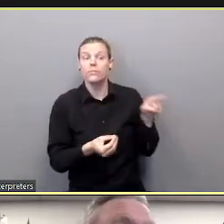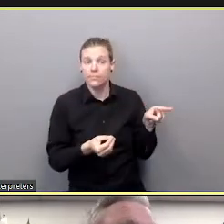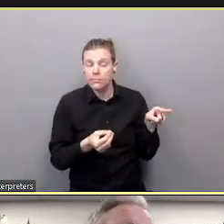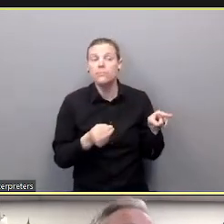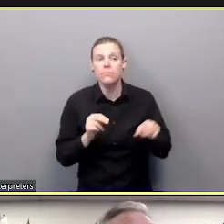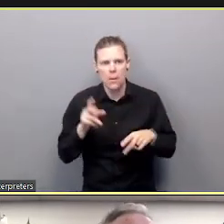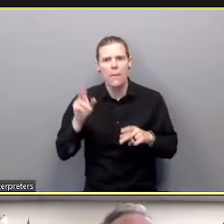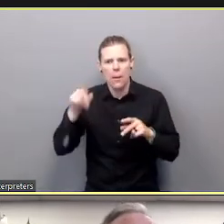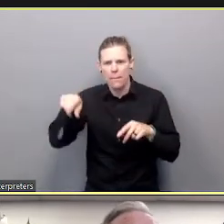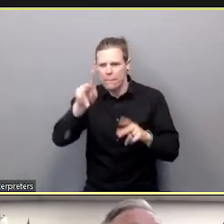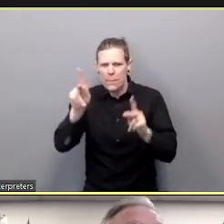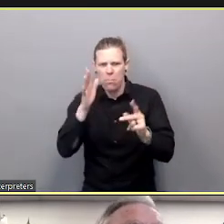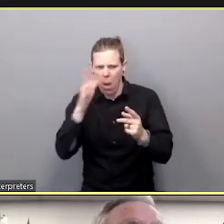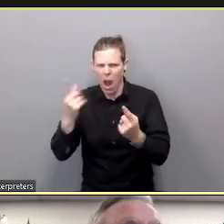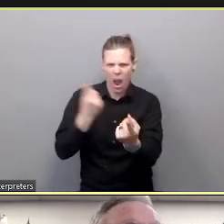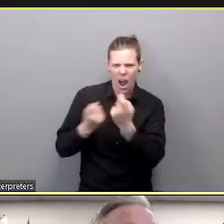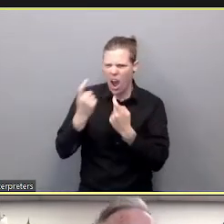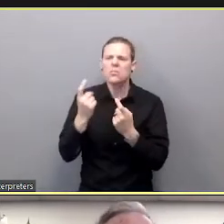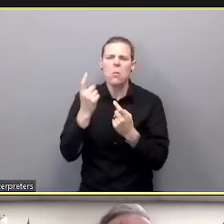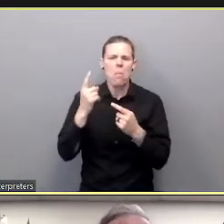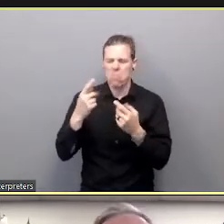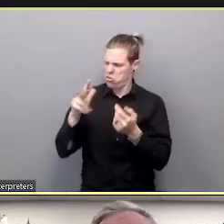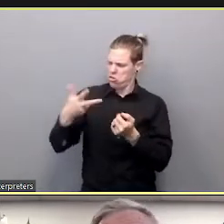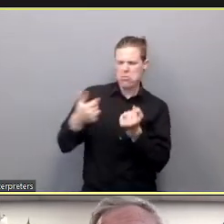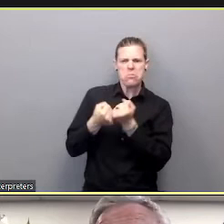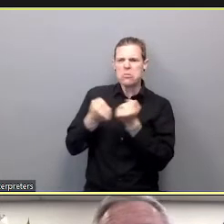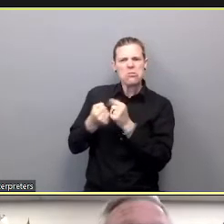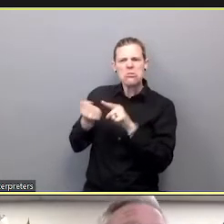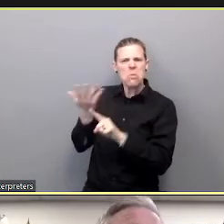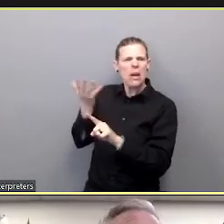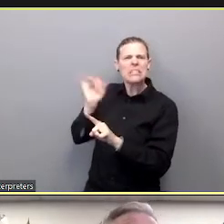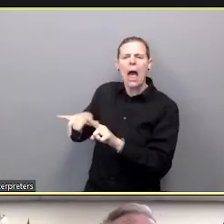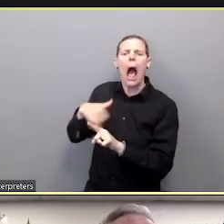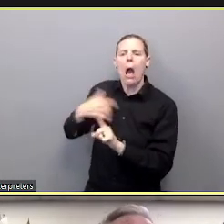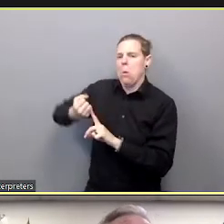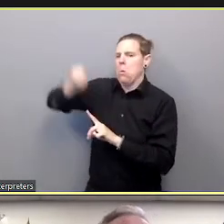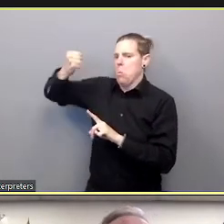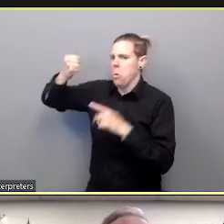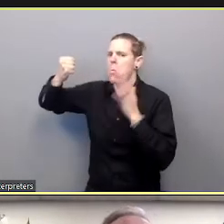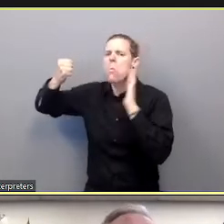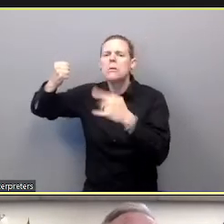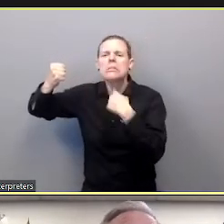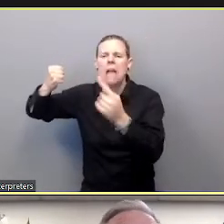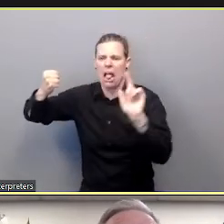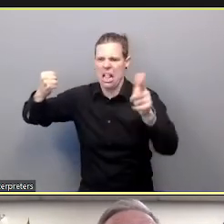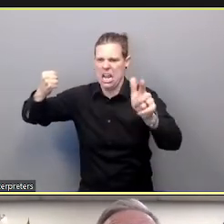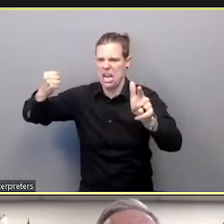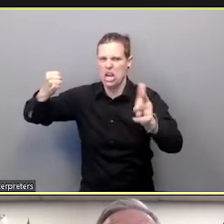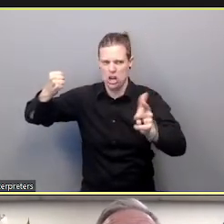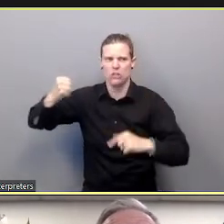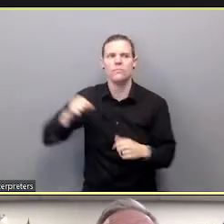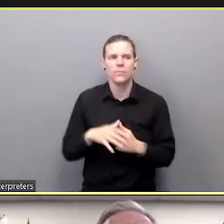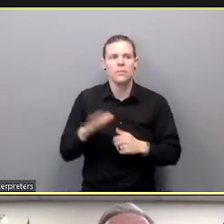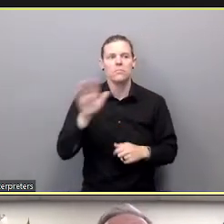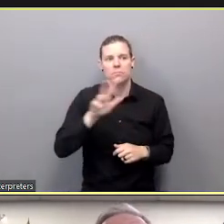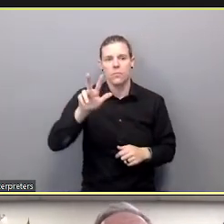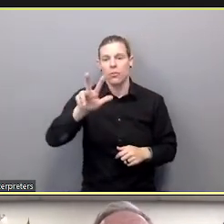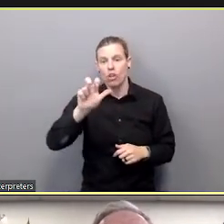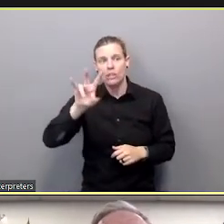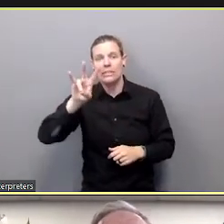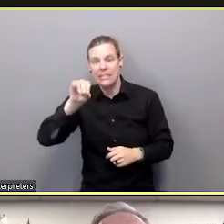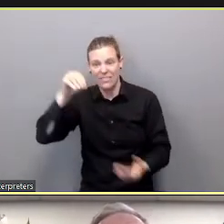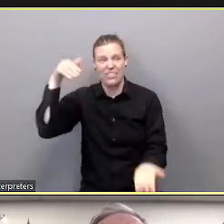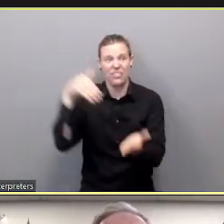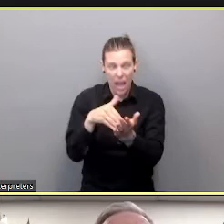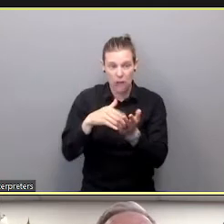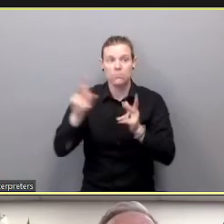those questions. But we're doing well on boosters. We're already up to 370,000 individuals who've had a booster shot,